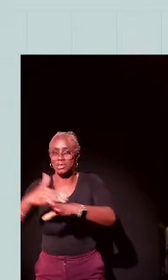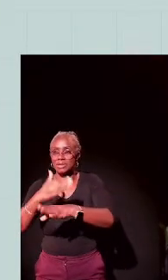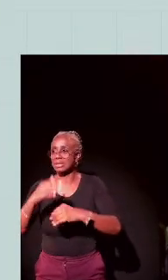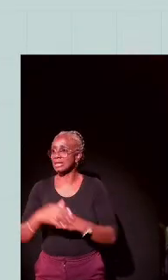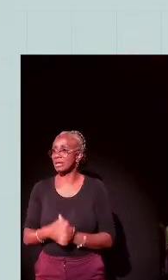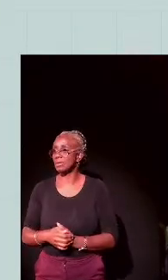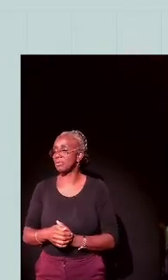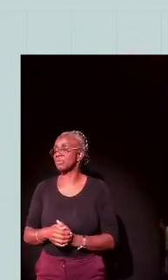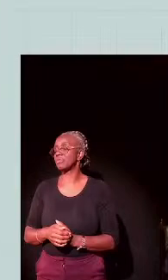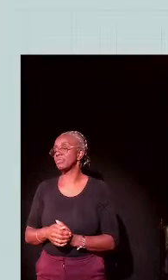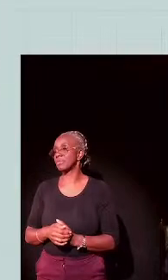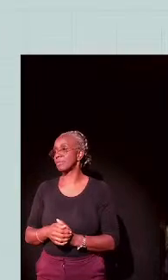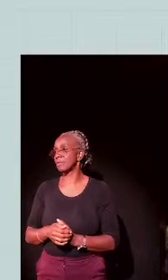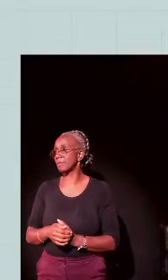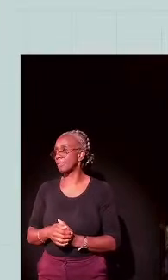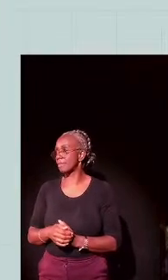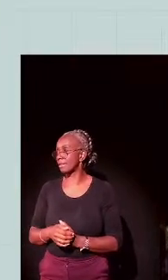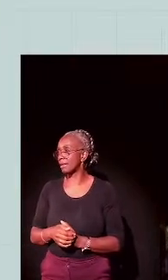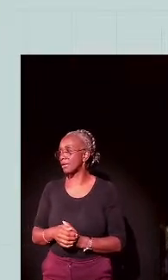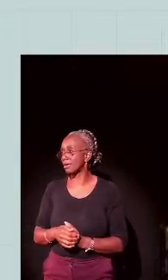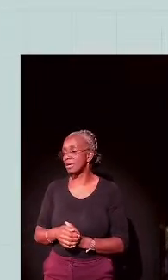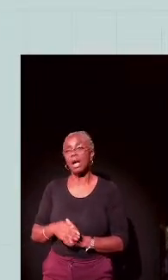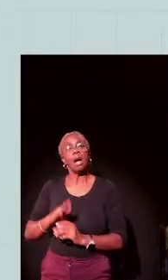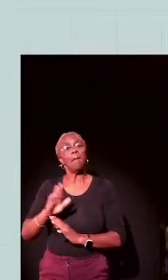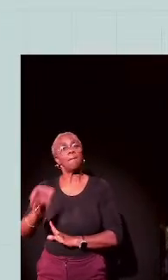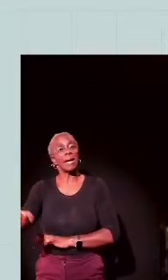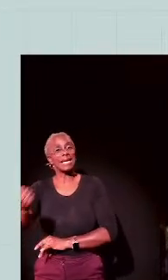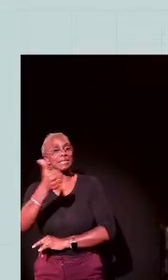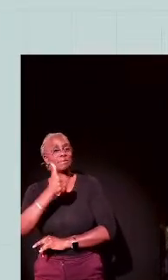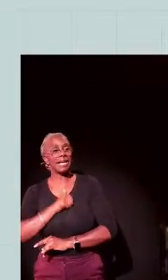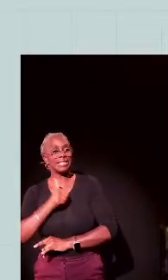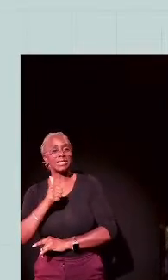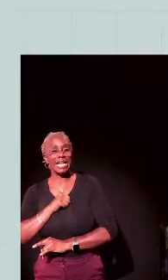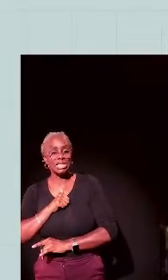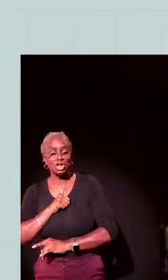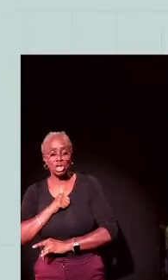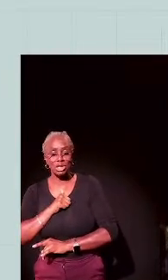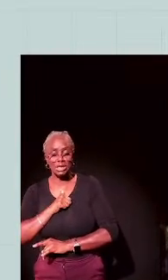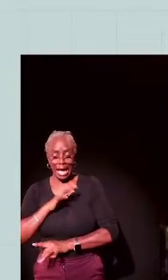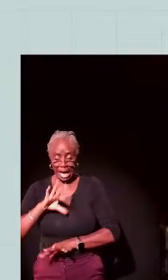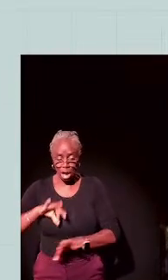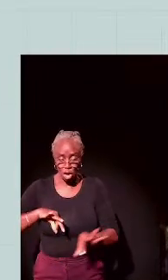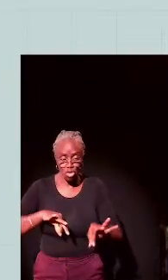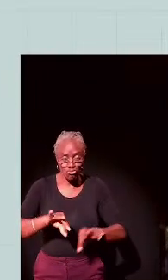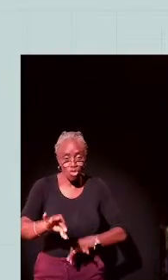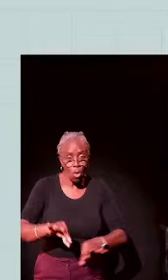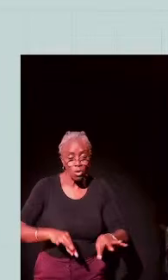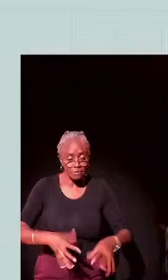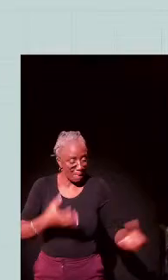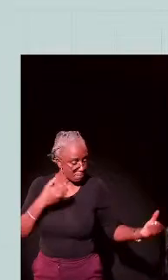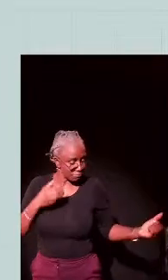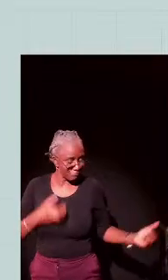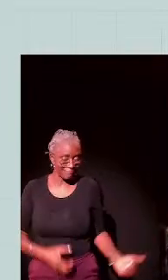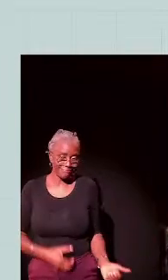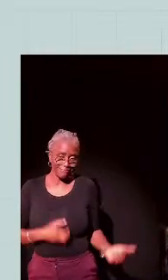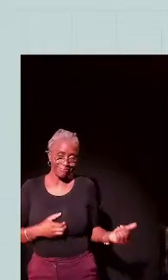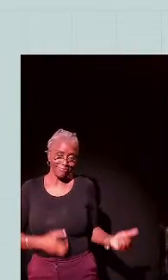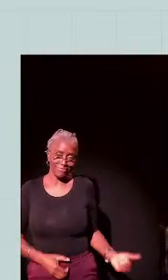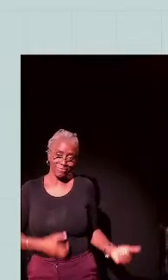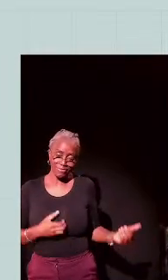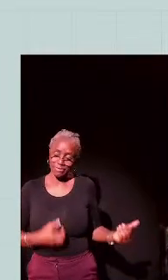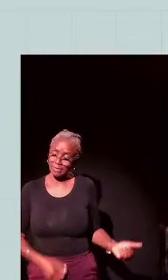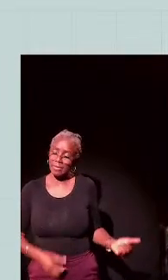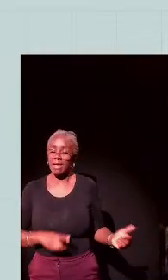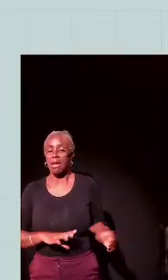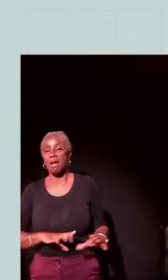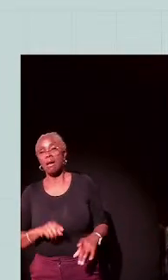So I think even in terms of cultural expectations around controllers, around musical instruments, obviously there's a world